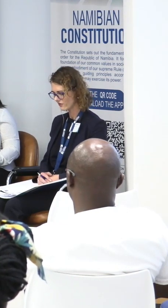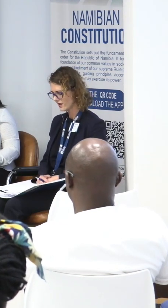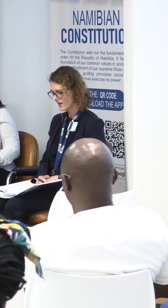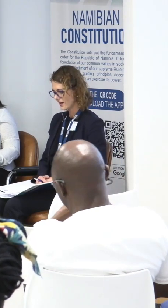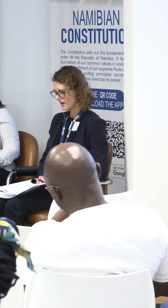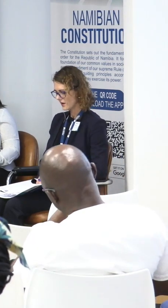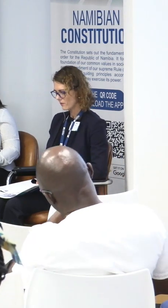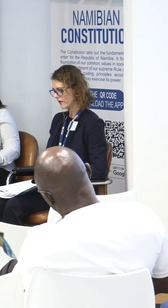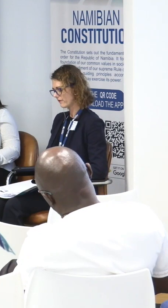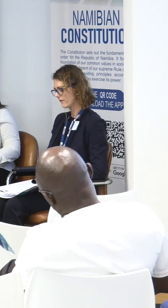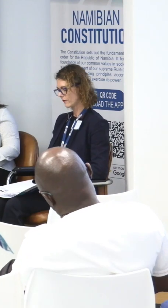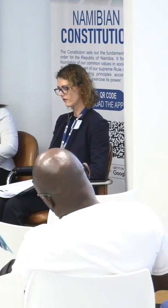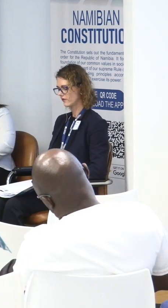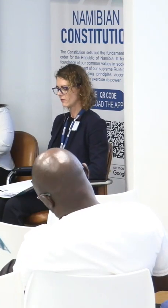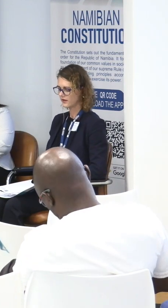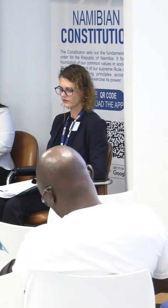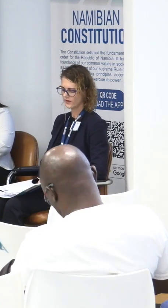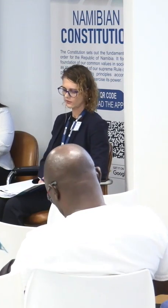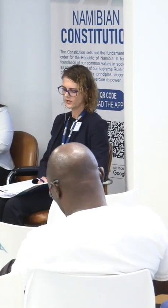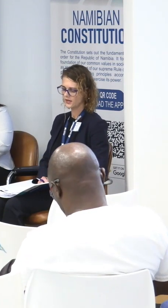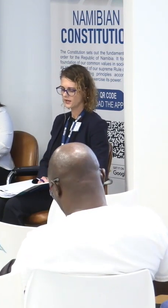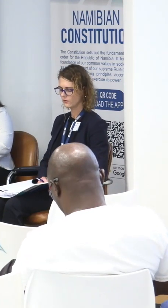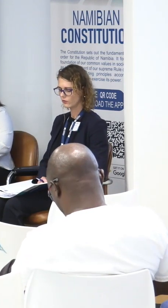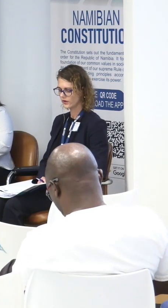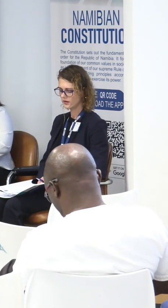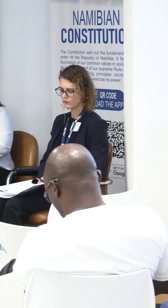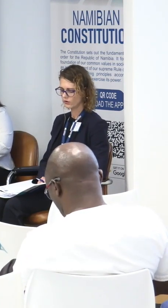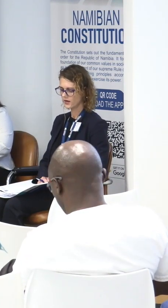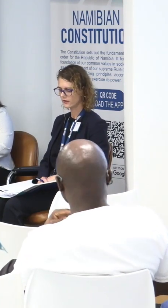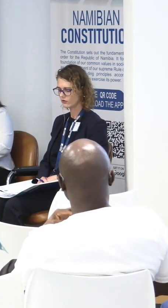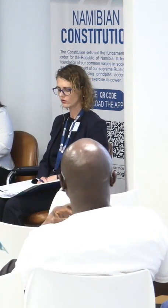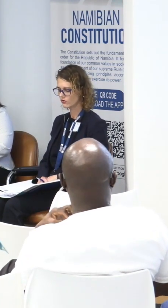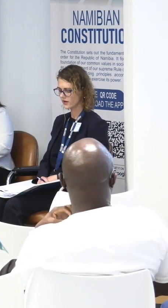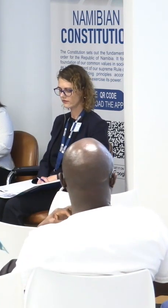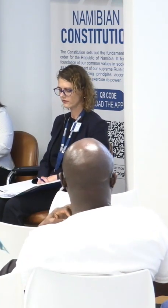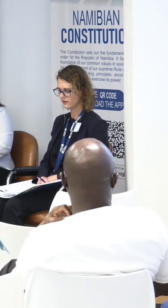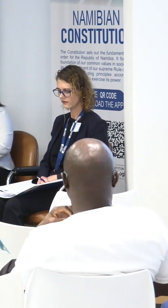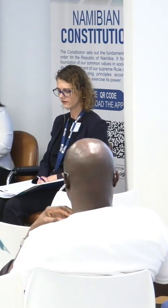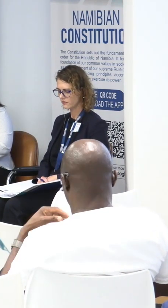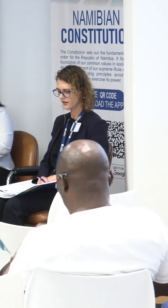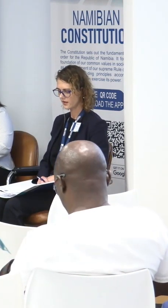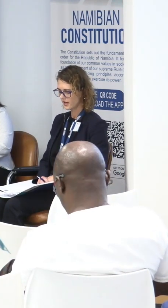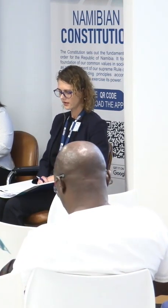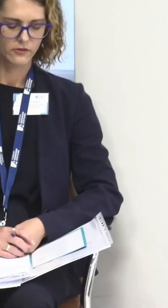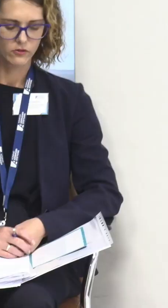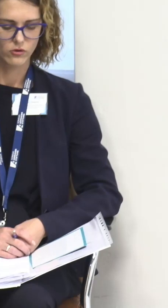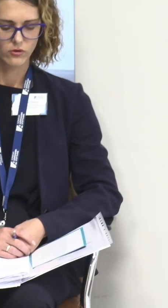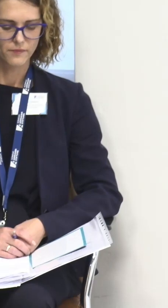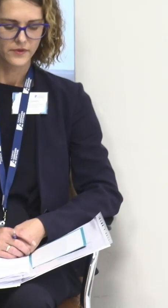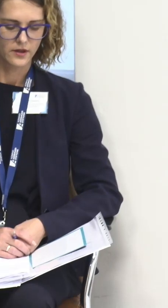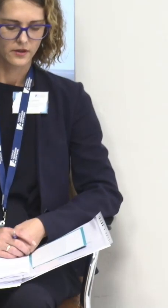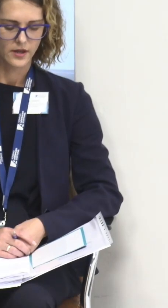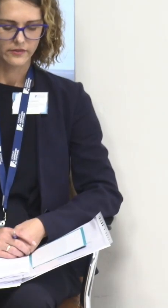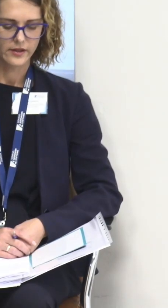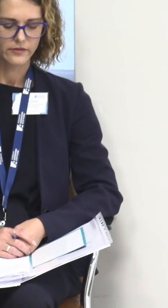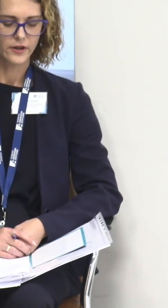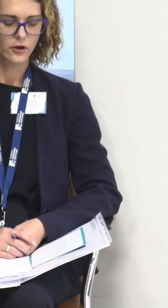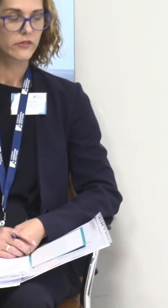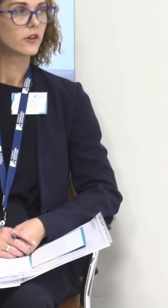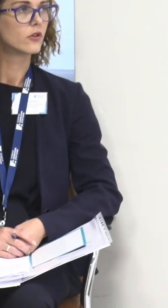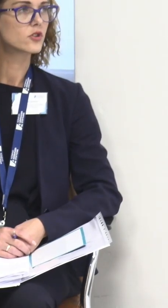So one of the first topics that we would like to address in this debate is to assess